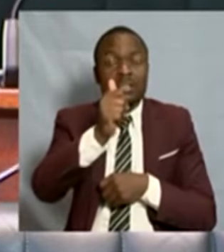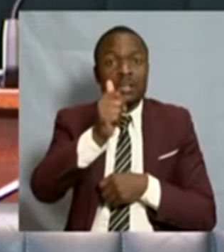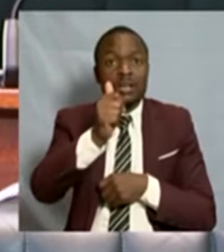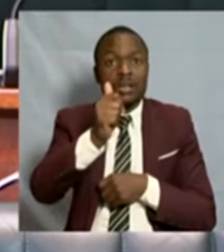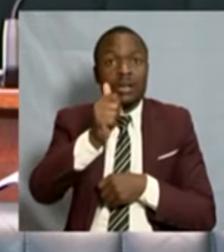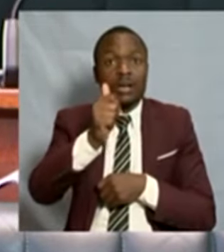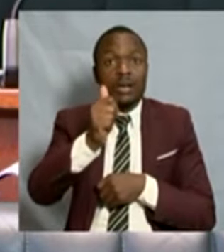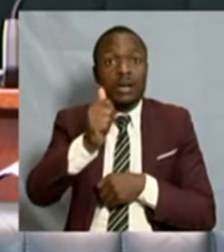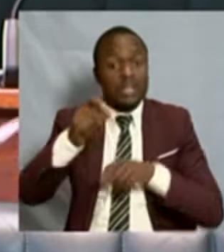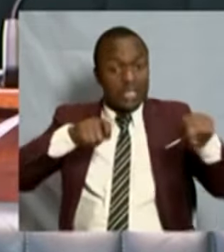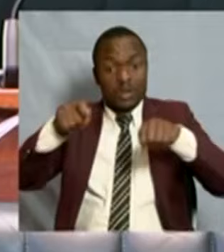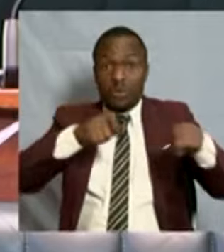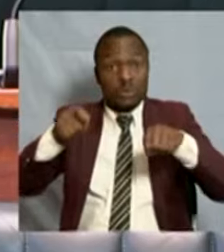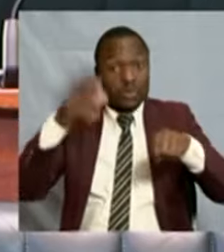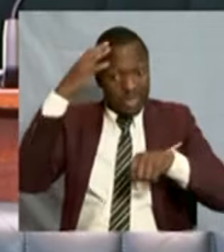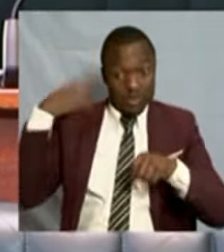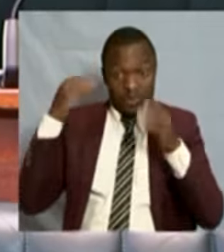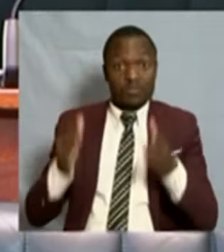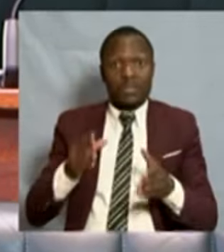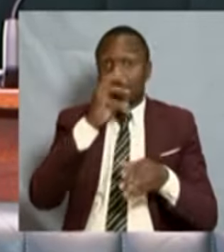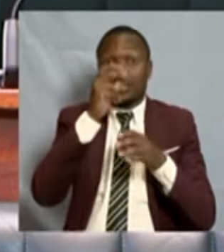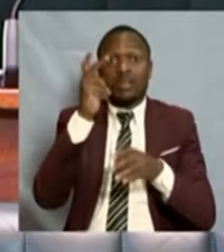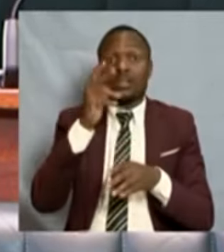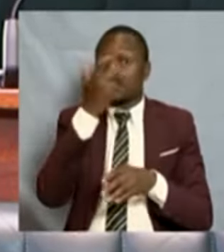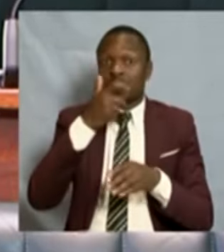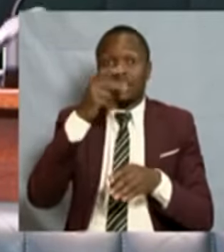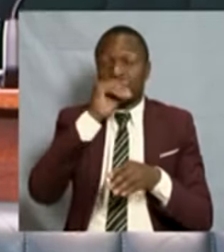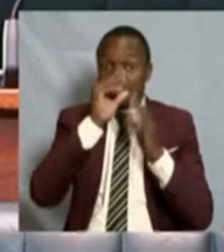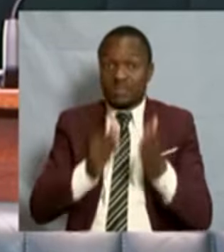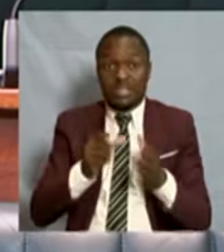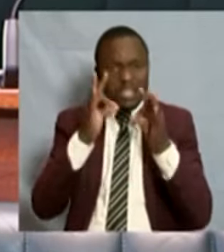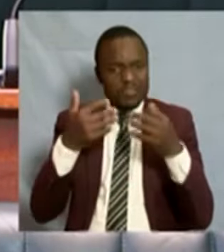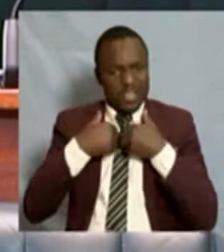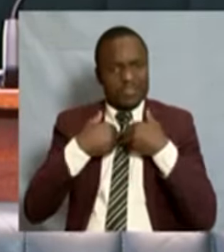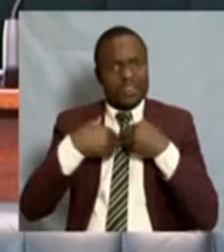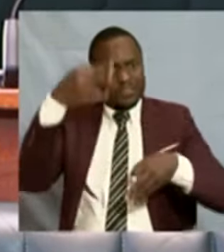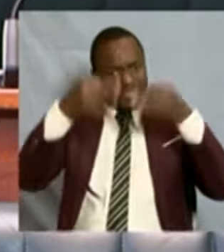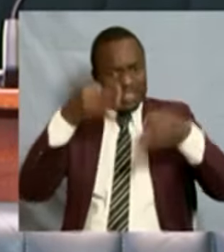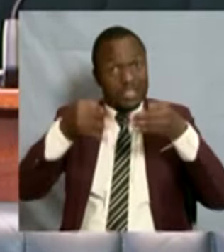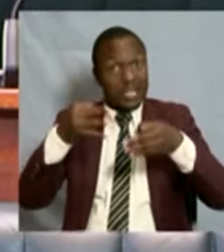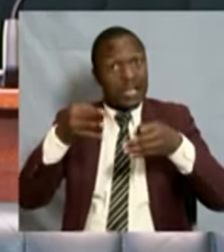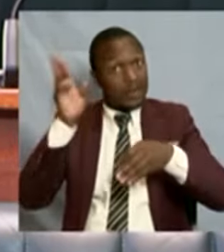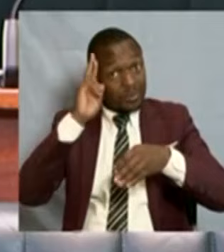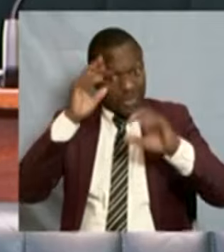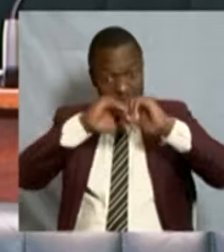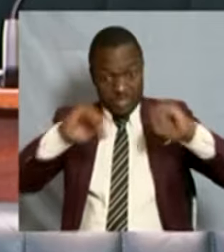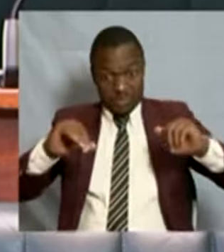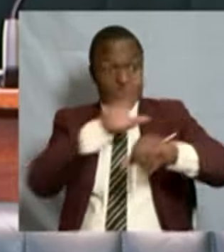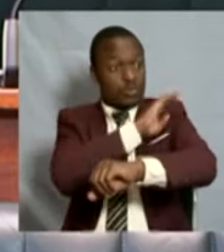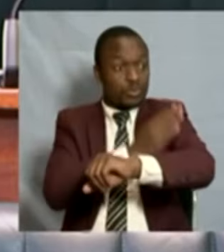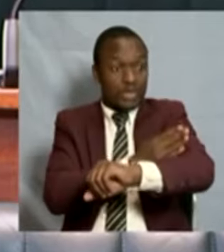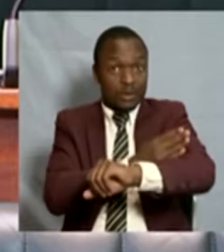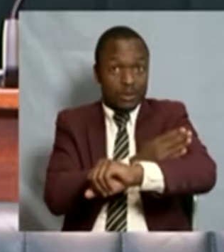to. Okay? If you have issues between the court, remember the separation of powers